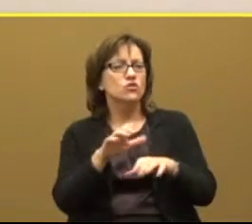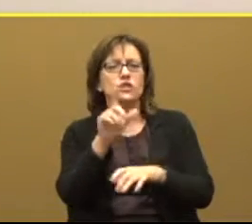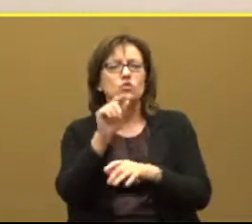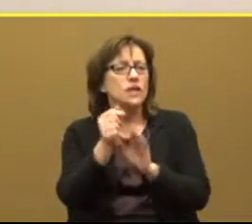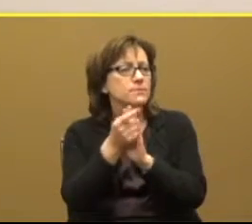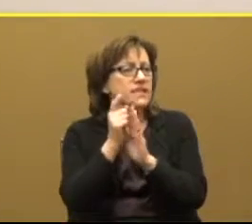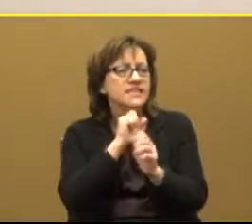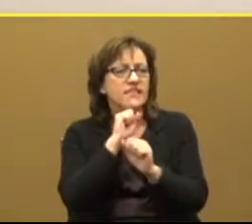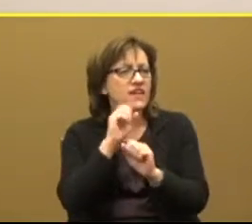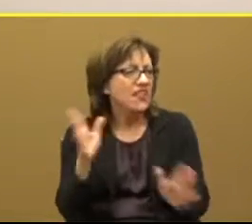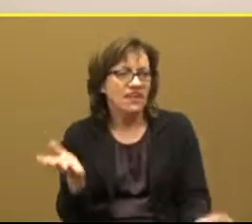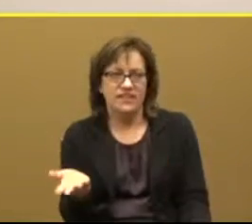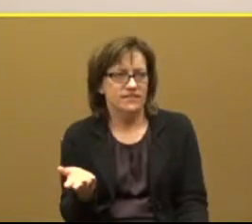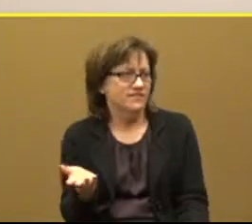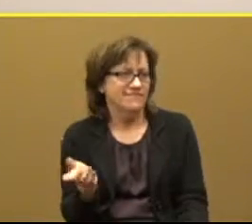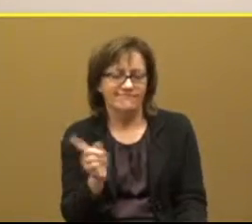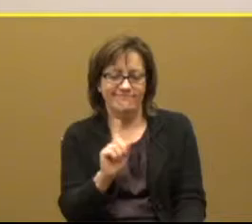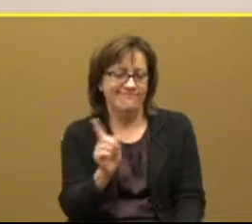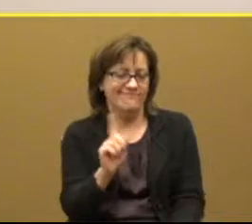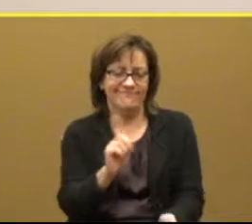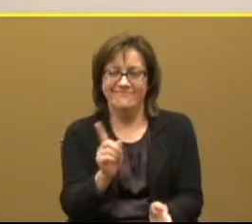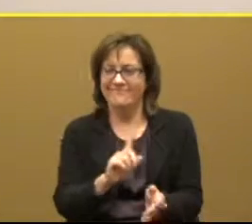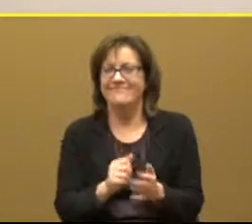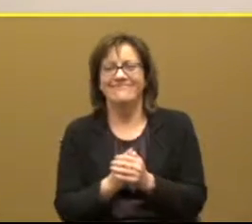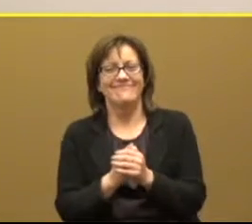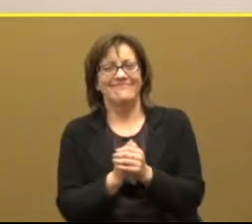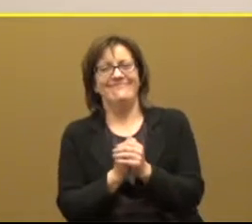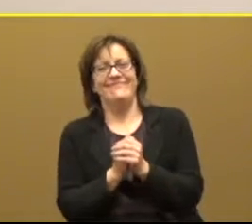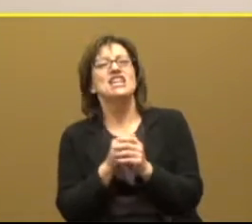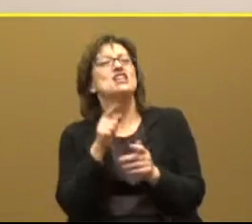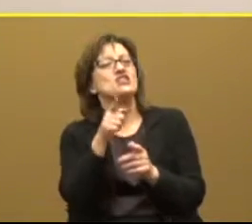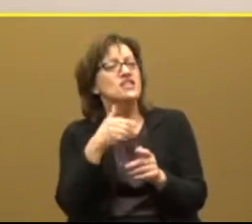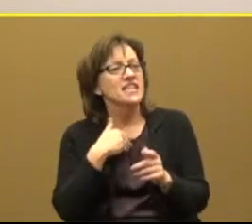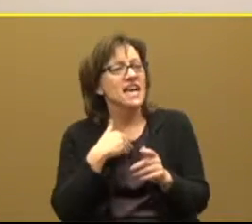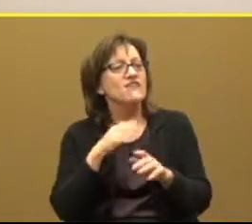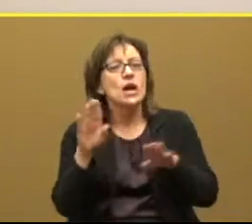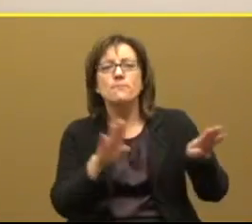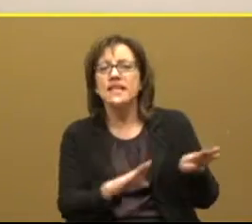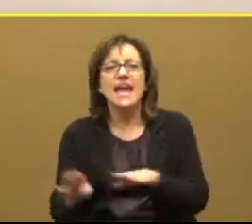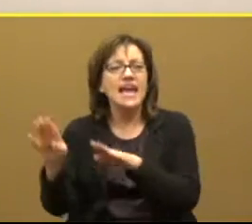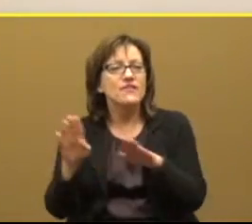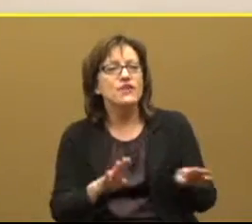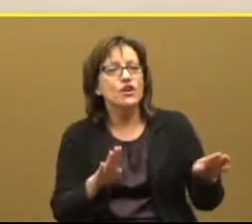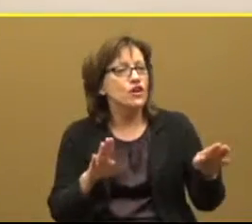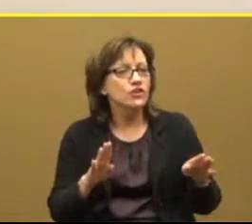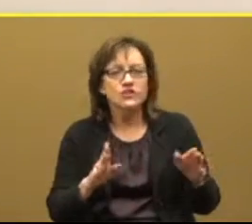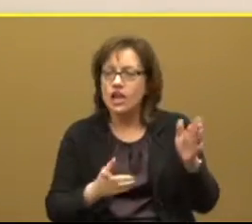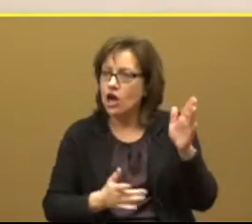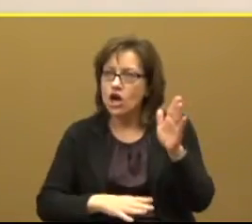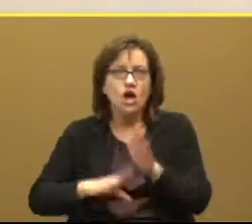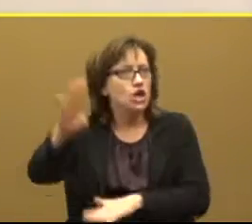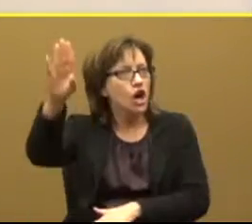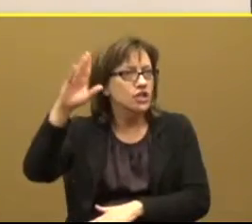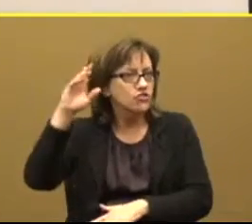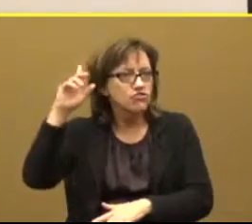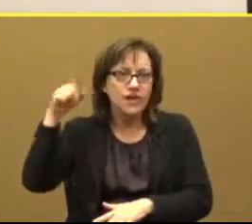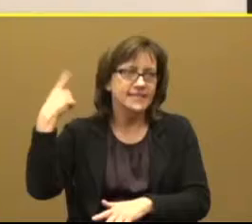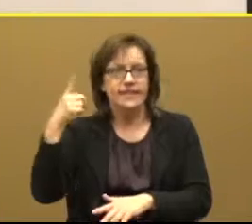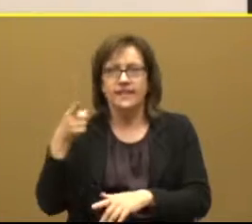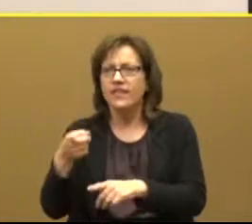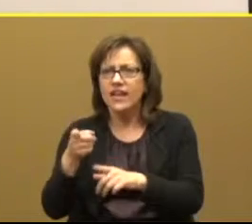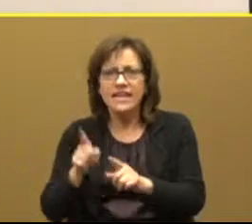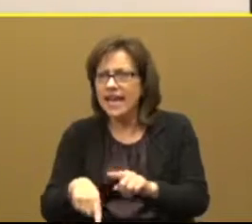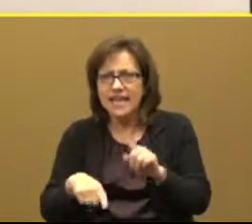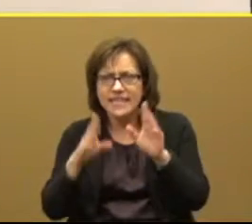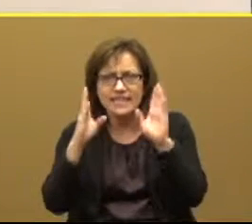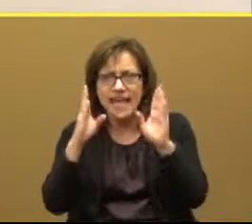anything, right? You're going to have behavior out the wazoo because they can't attend for this